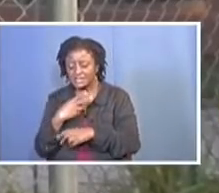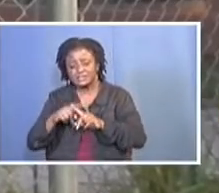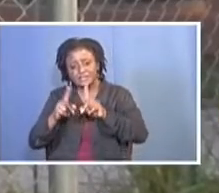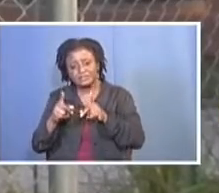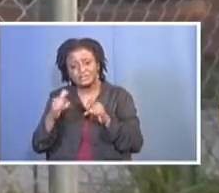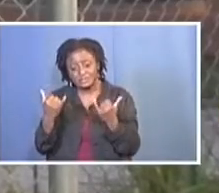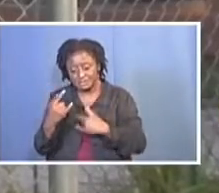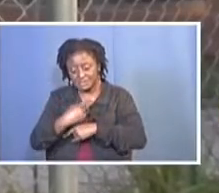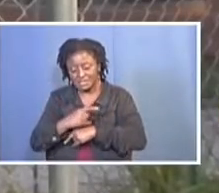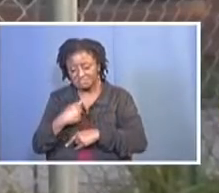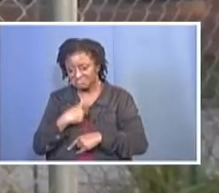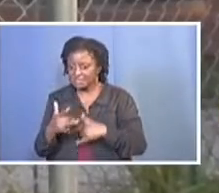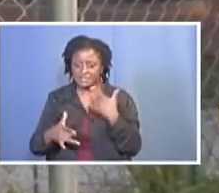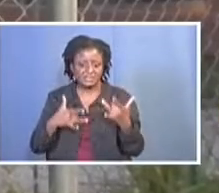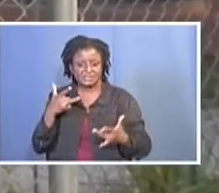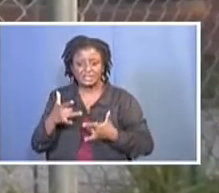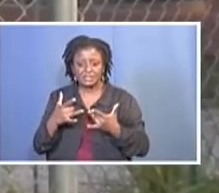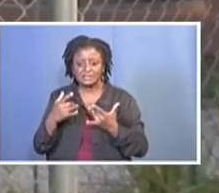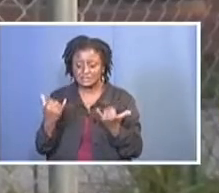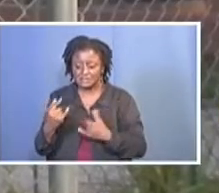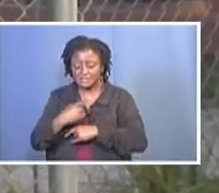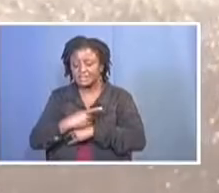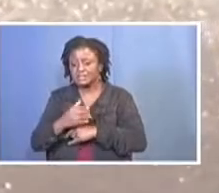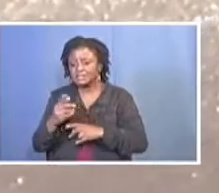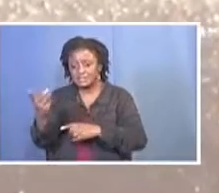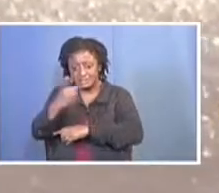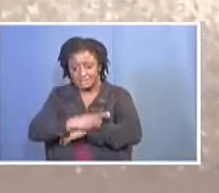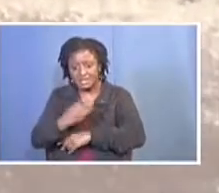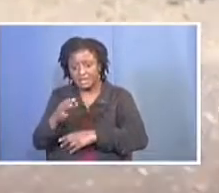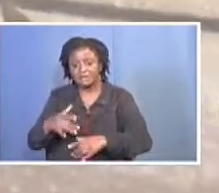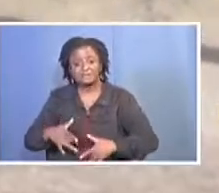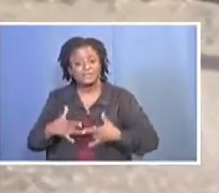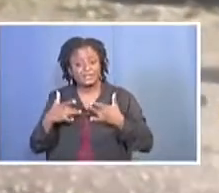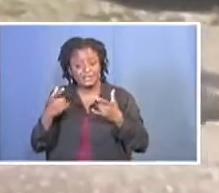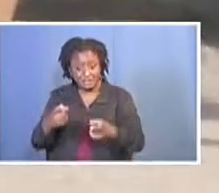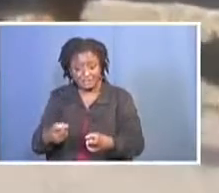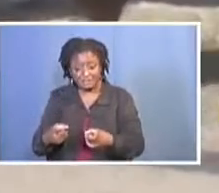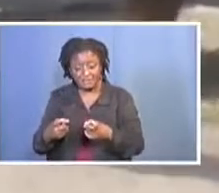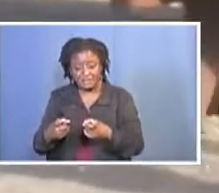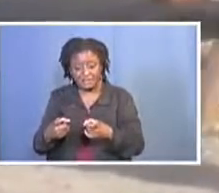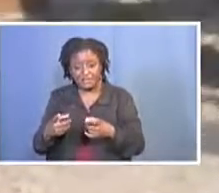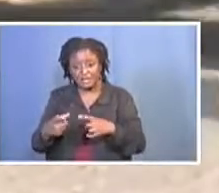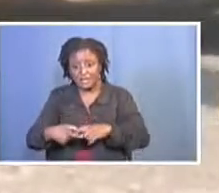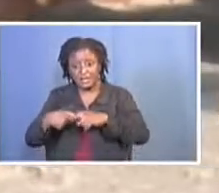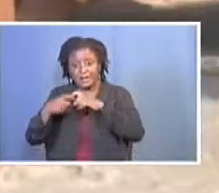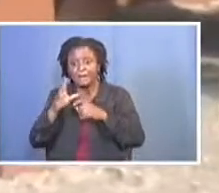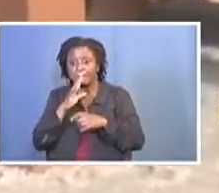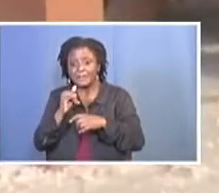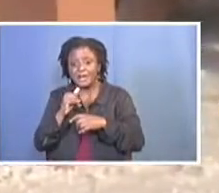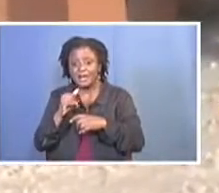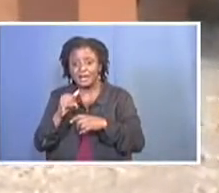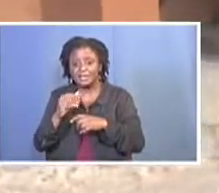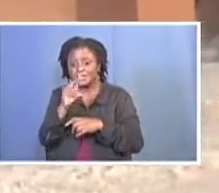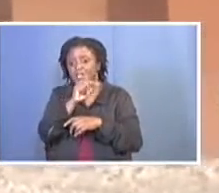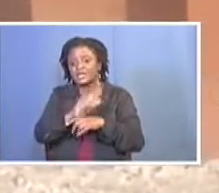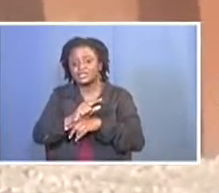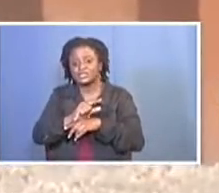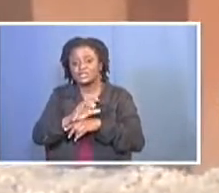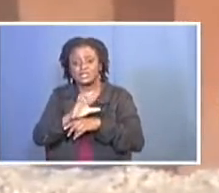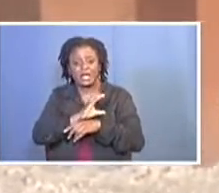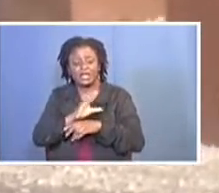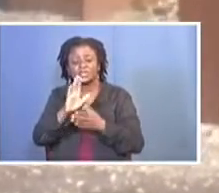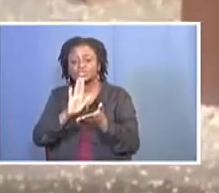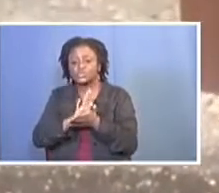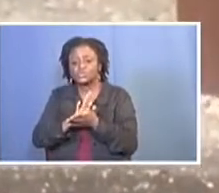of Giving for Catholic schools nationally. It's hosted by the National Catholic Educational Association. It's the